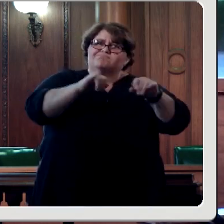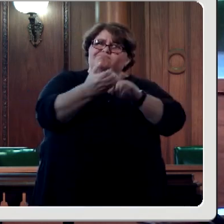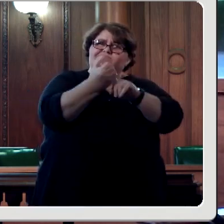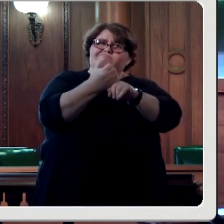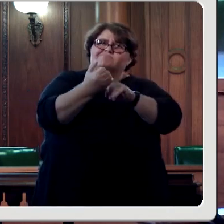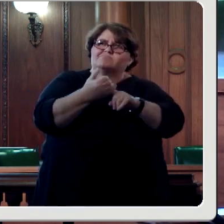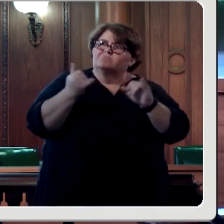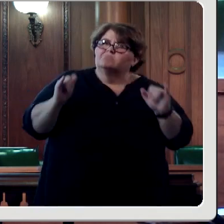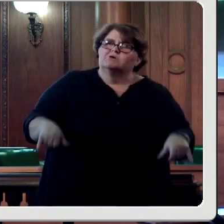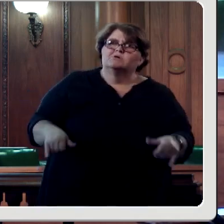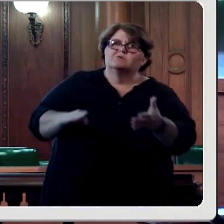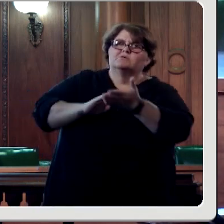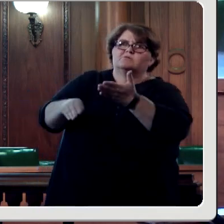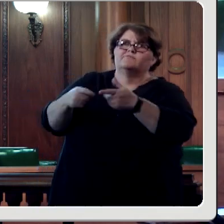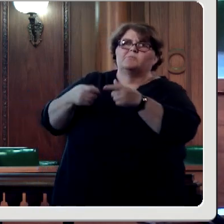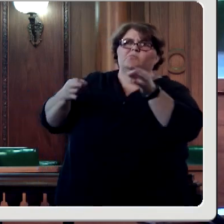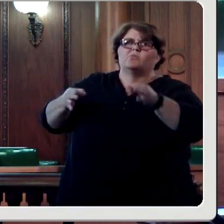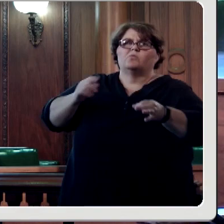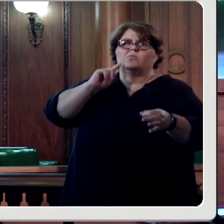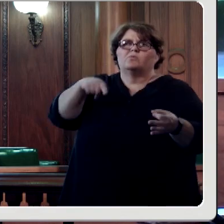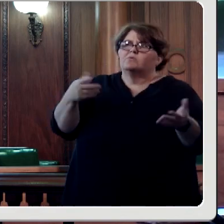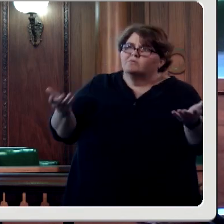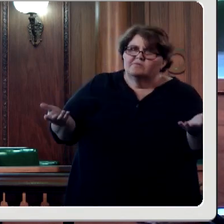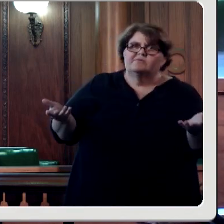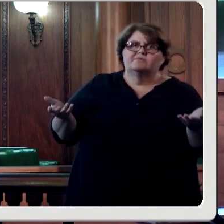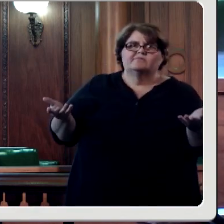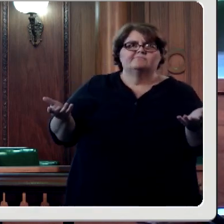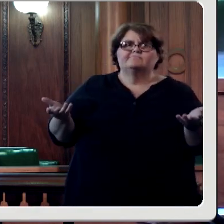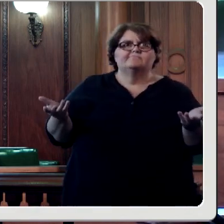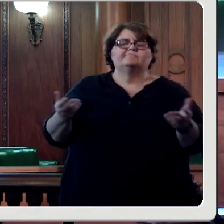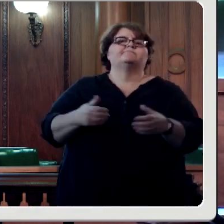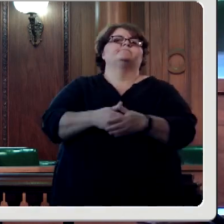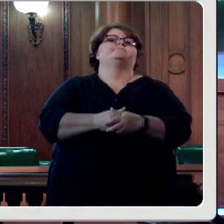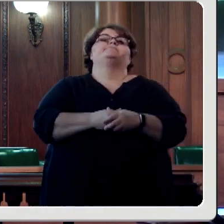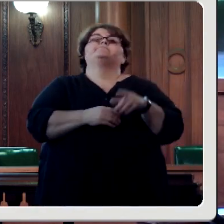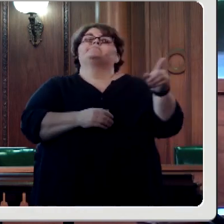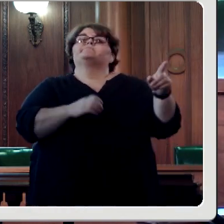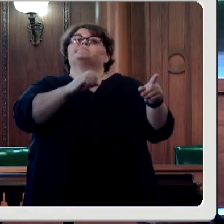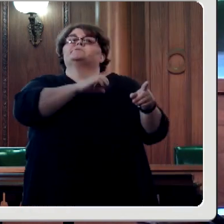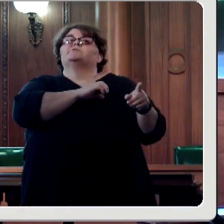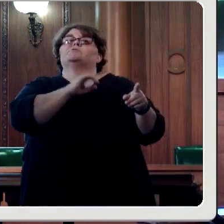Mr. Critchlow, who was notorious with his record,